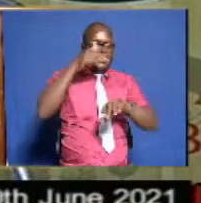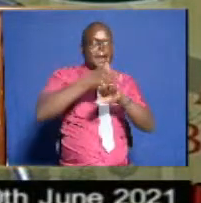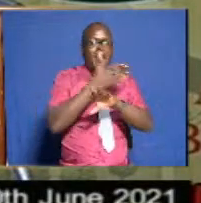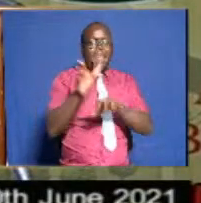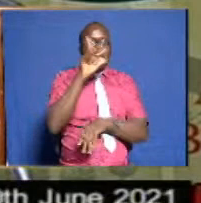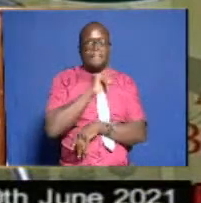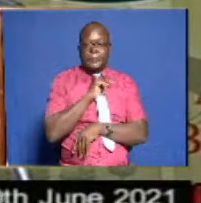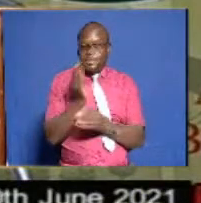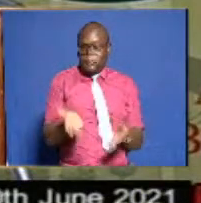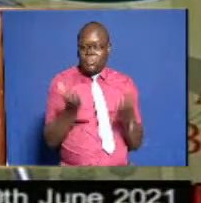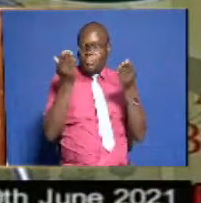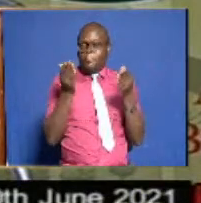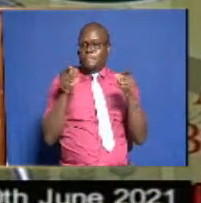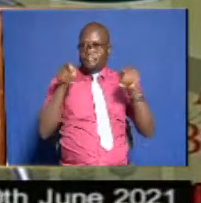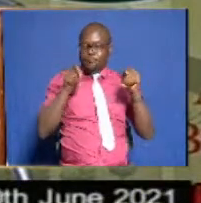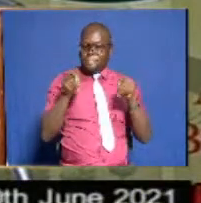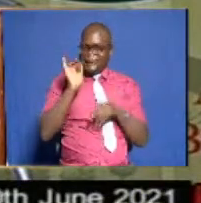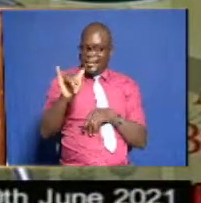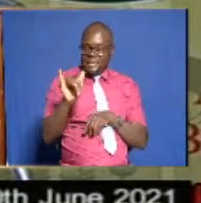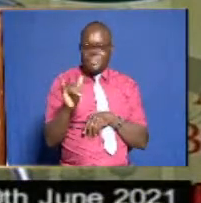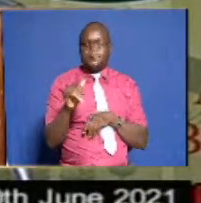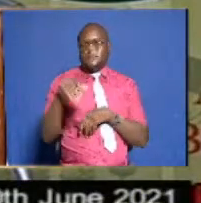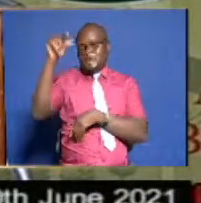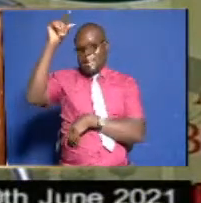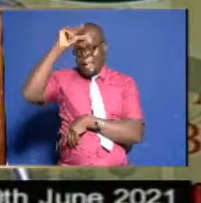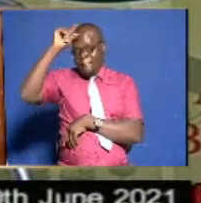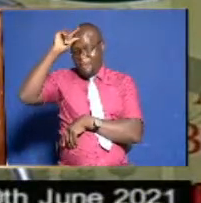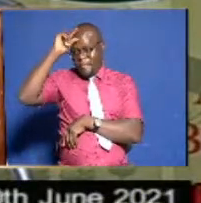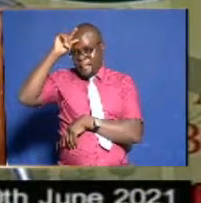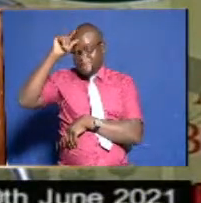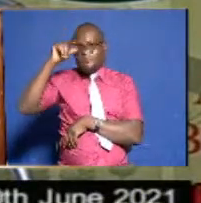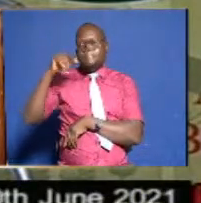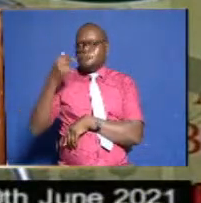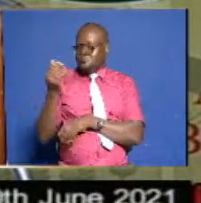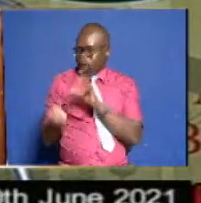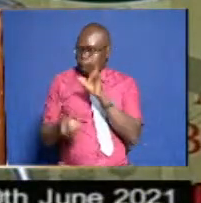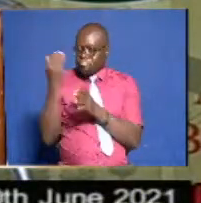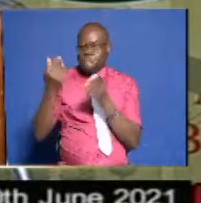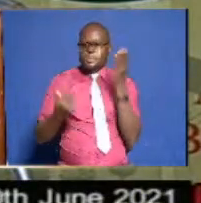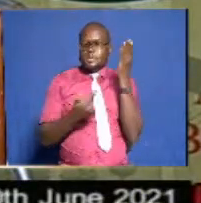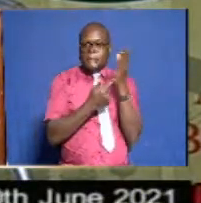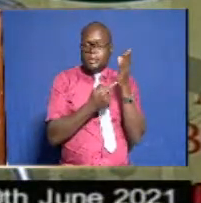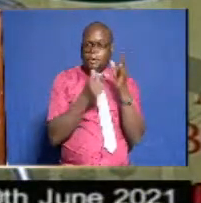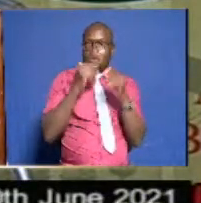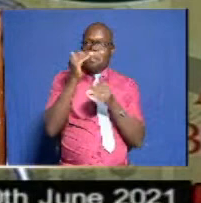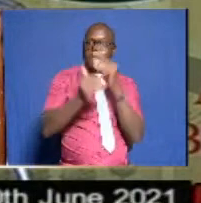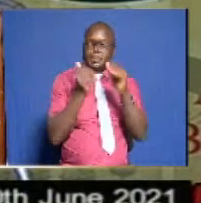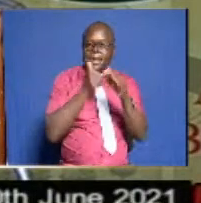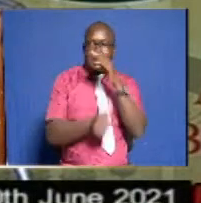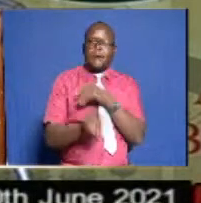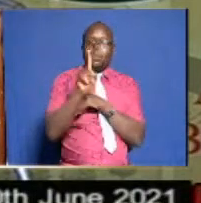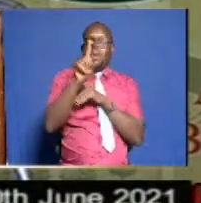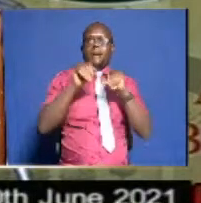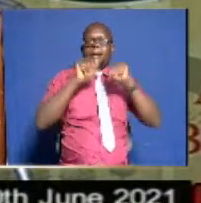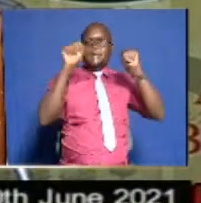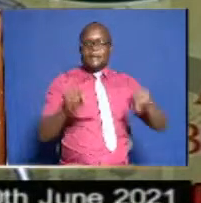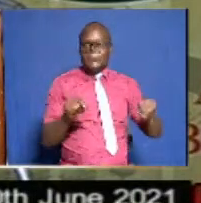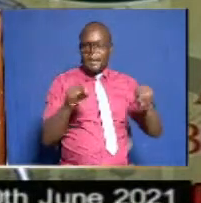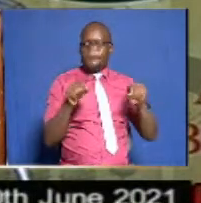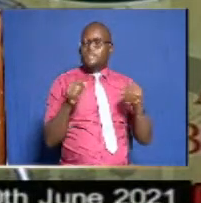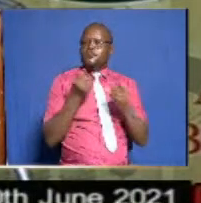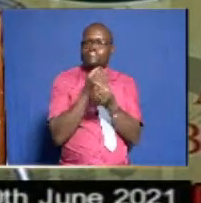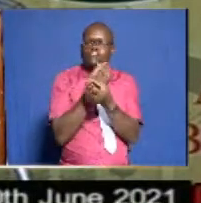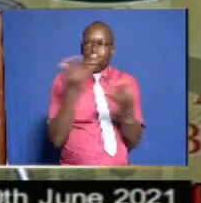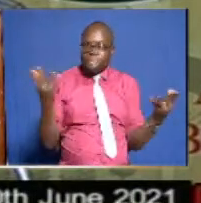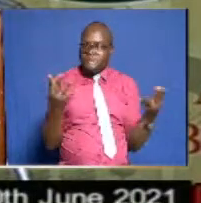order to improve administration of the scheme, the government automated the process under the single window system and successfully rolled out